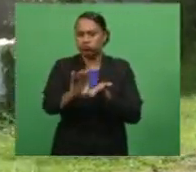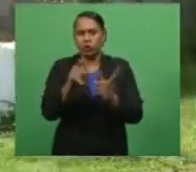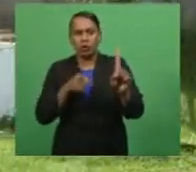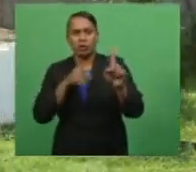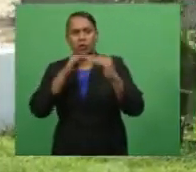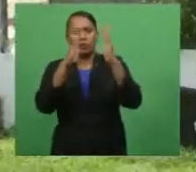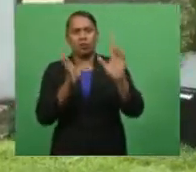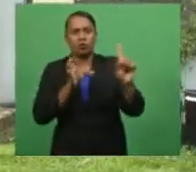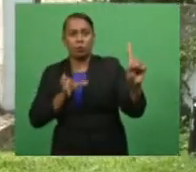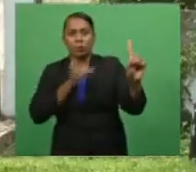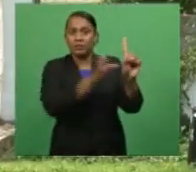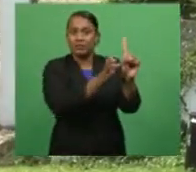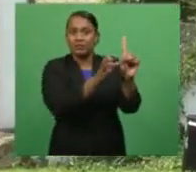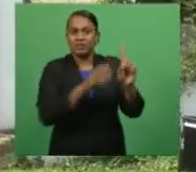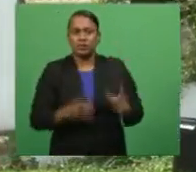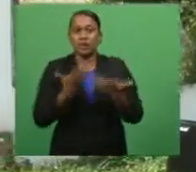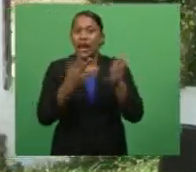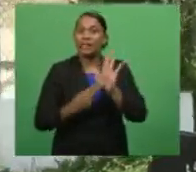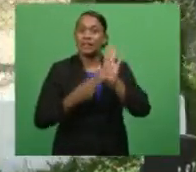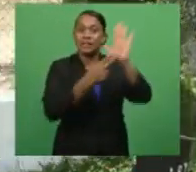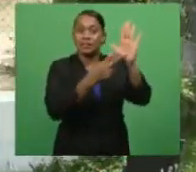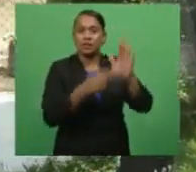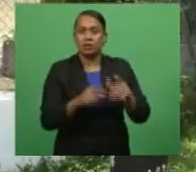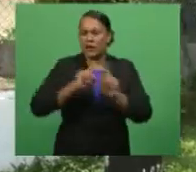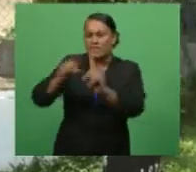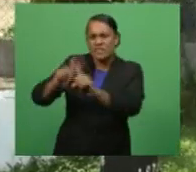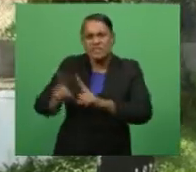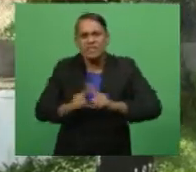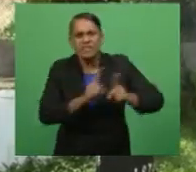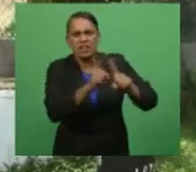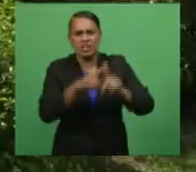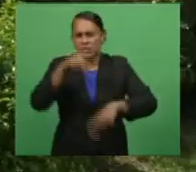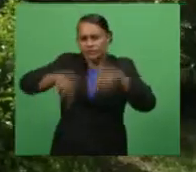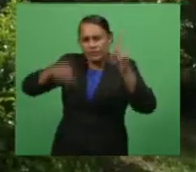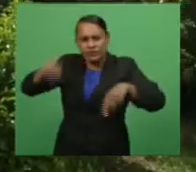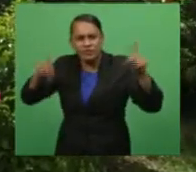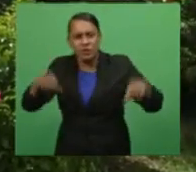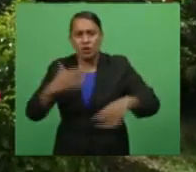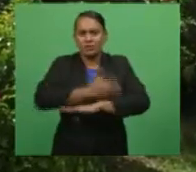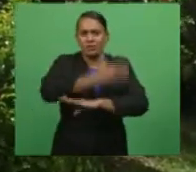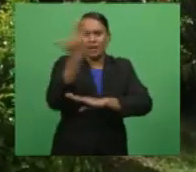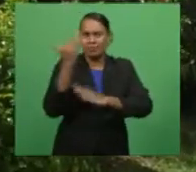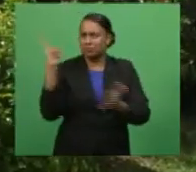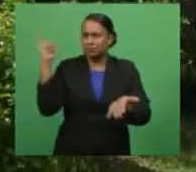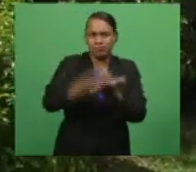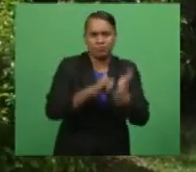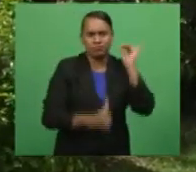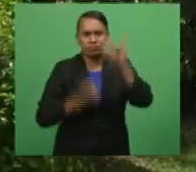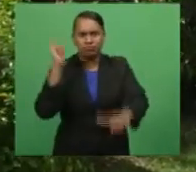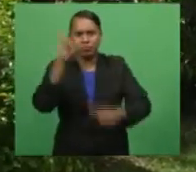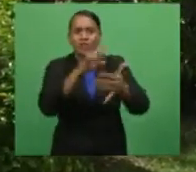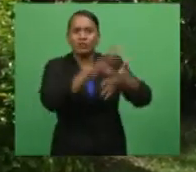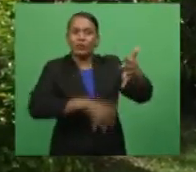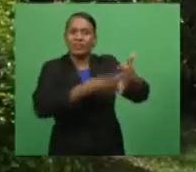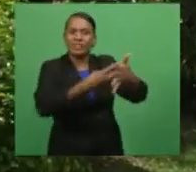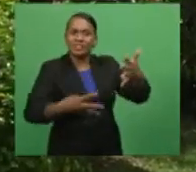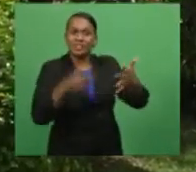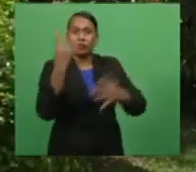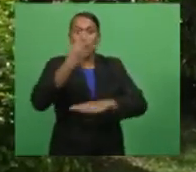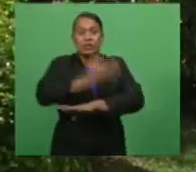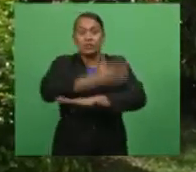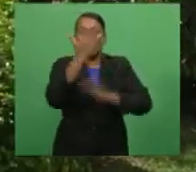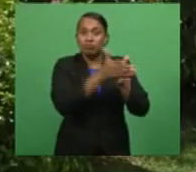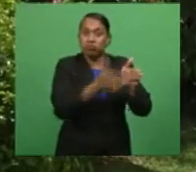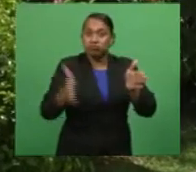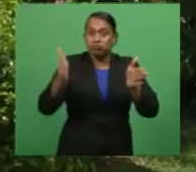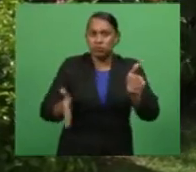various days, number of days, and as per our protocol, they'll be tested at the 14th day, and if